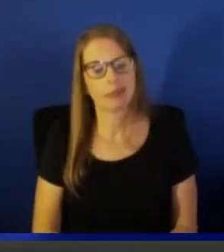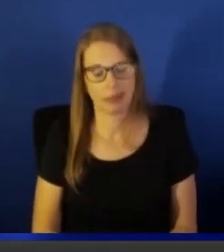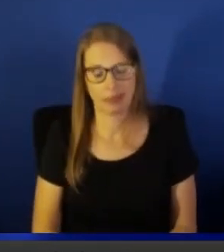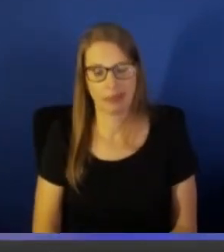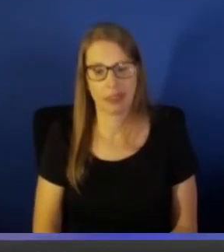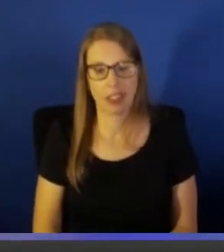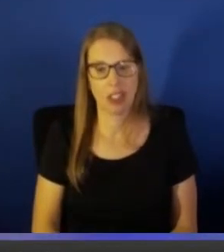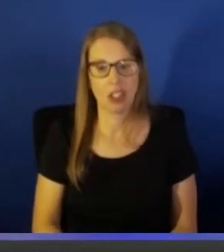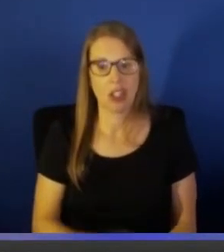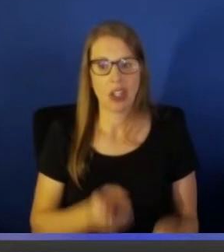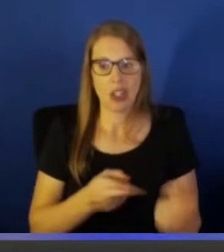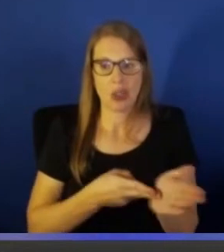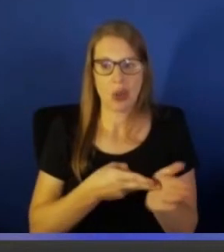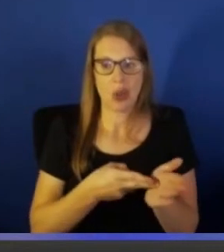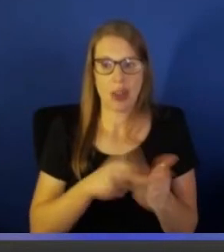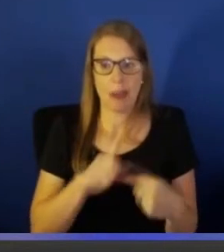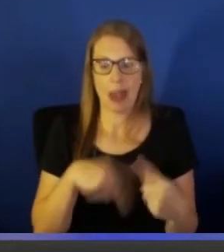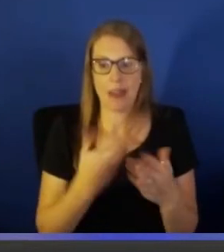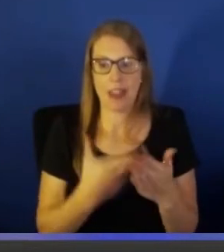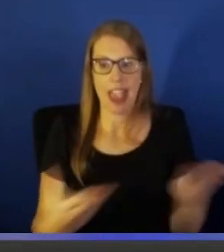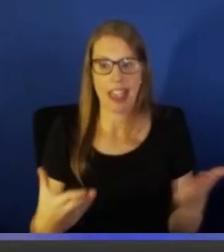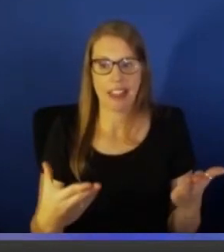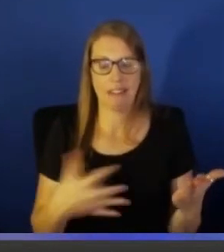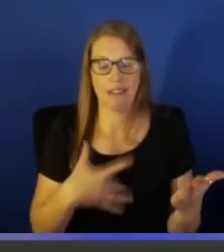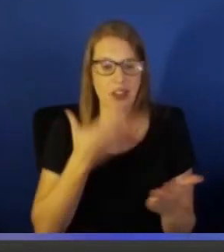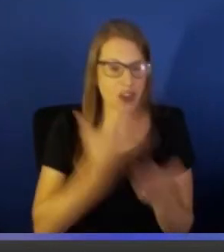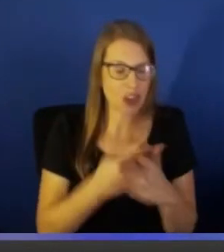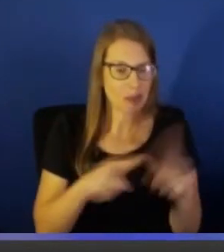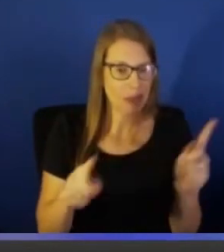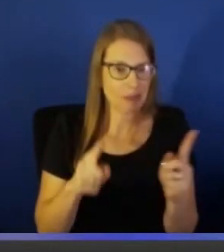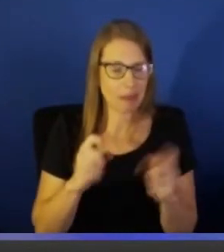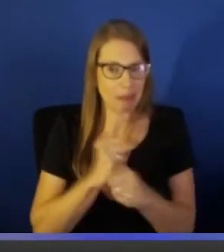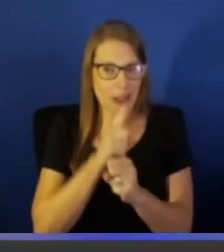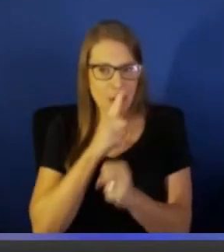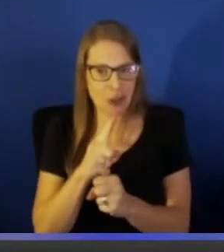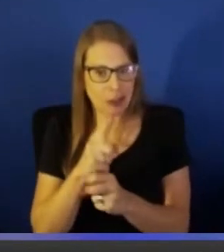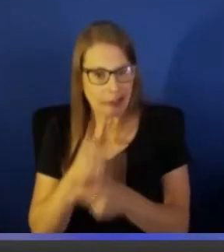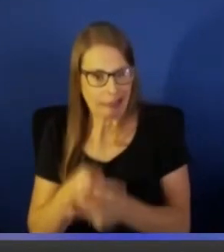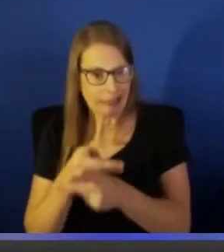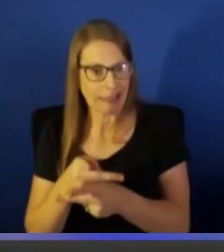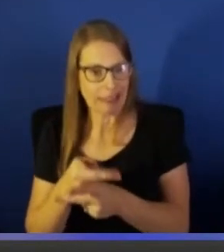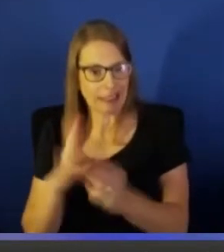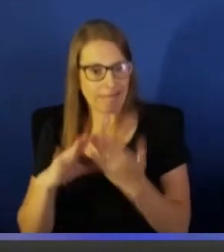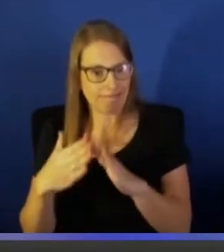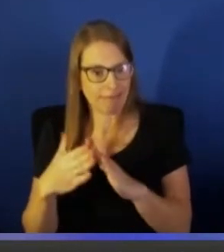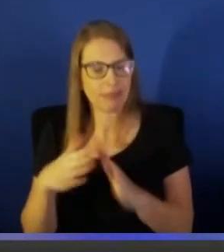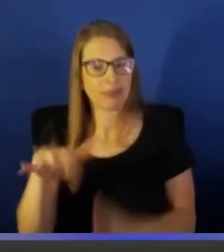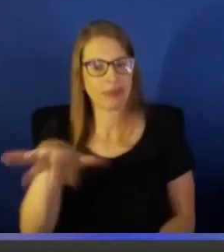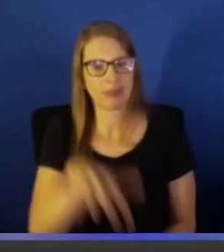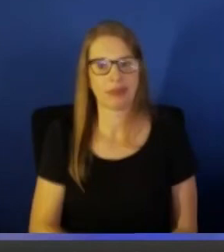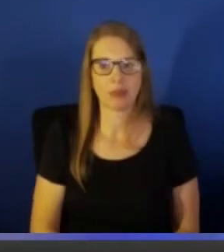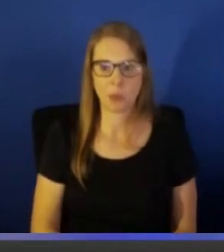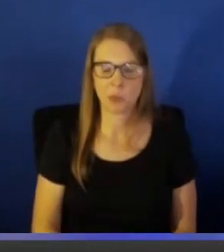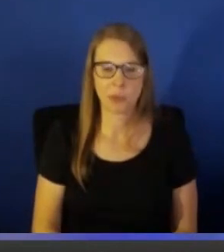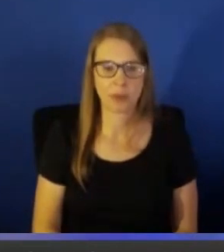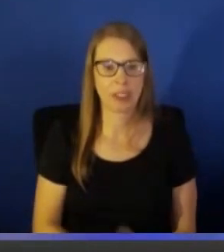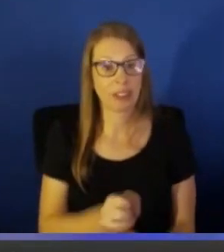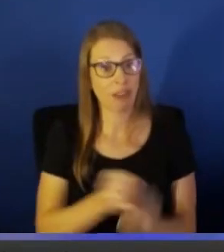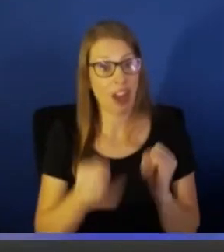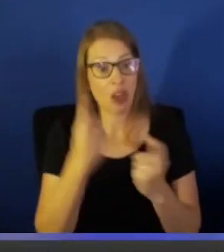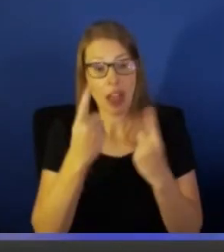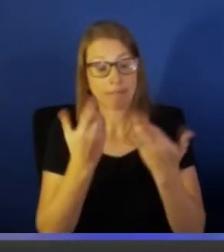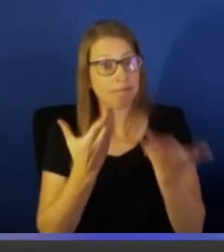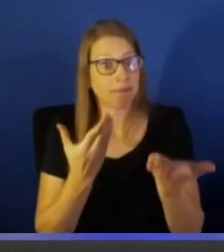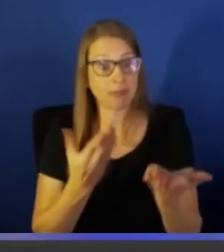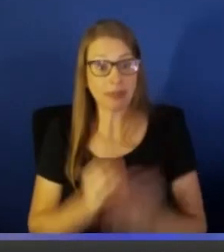still. You said exactly what I was going to say. It feels good, but make sure you're really looking around you. Absolutely. Keep your head on the swivel. Just a final thought from you. What do you want us to